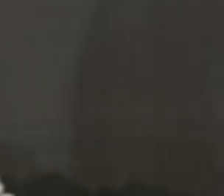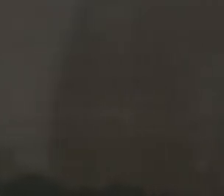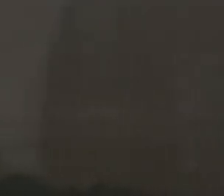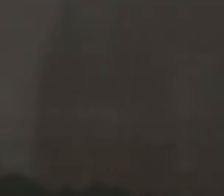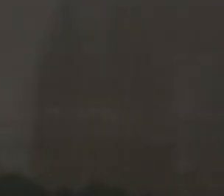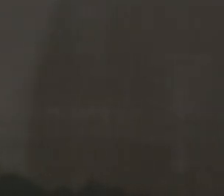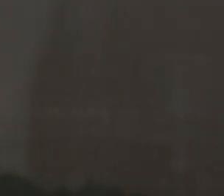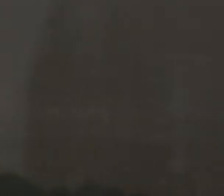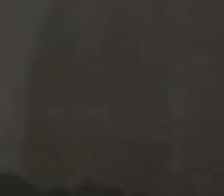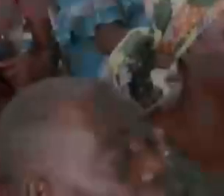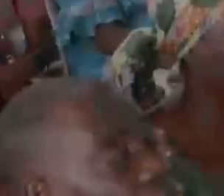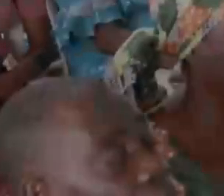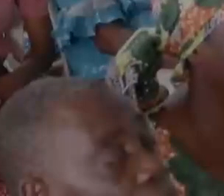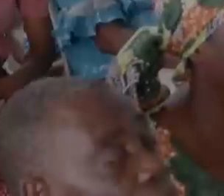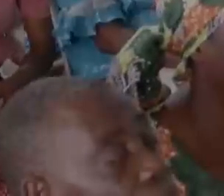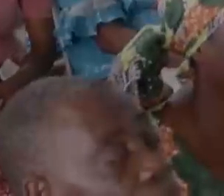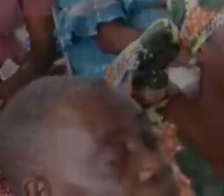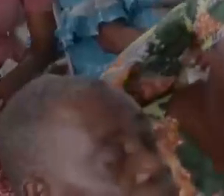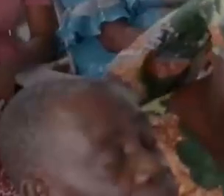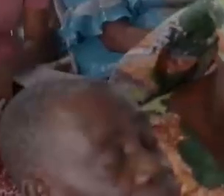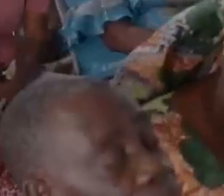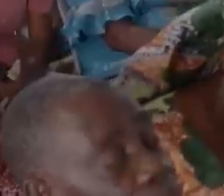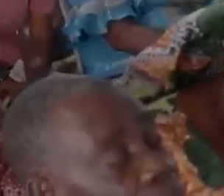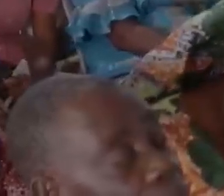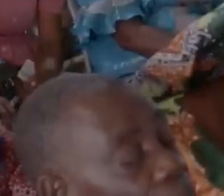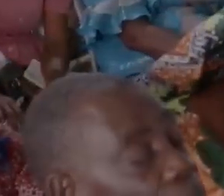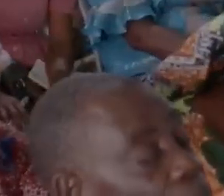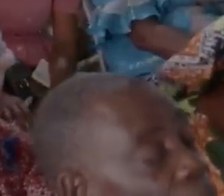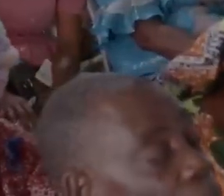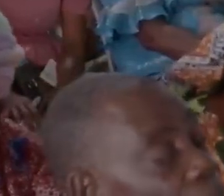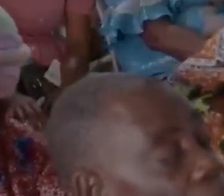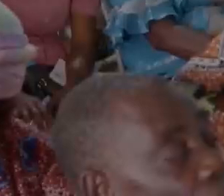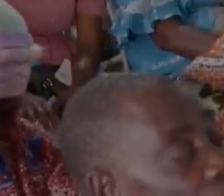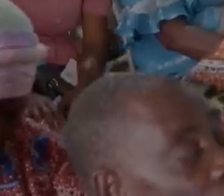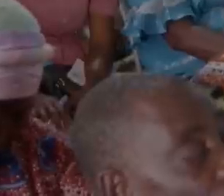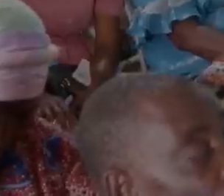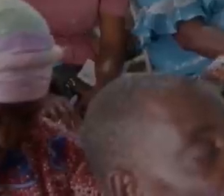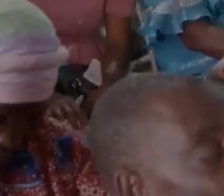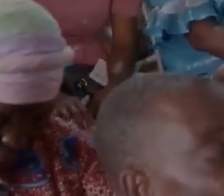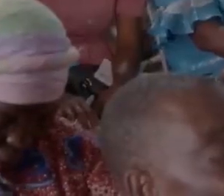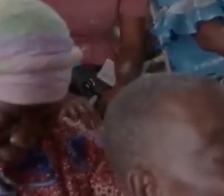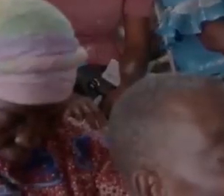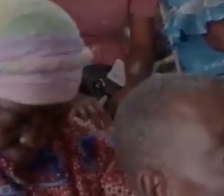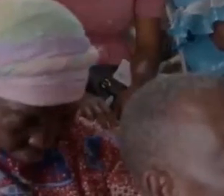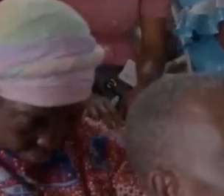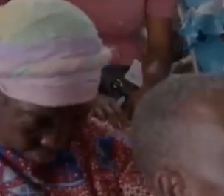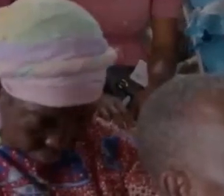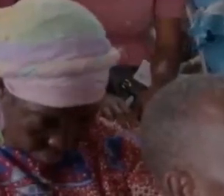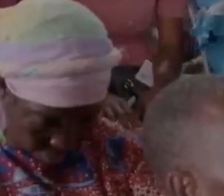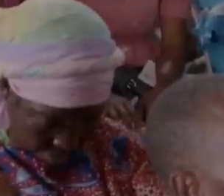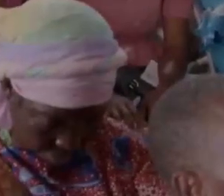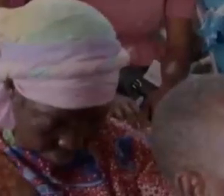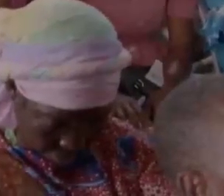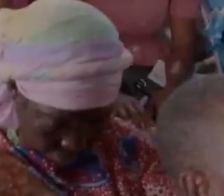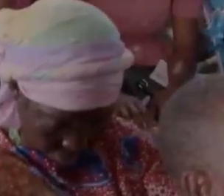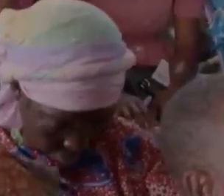them here at the back of my car. Now, if that's